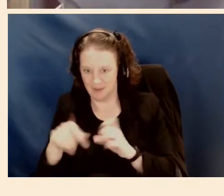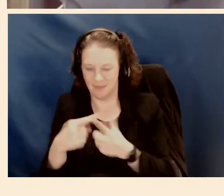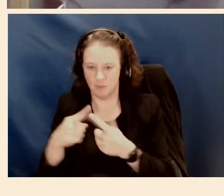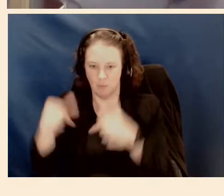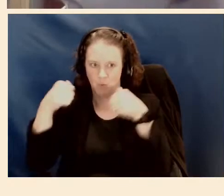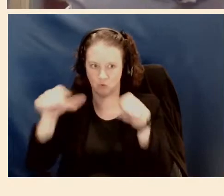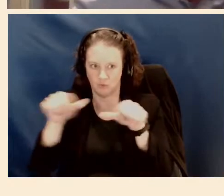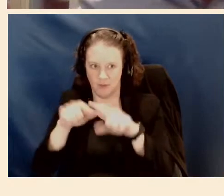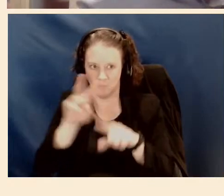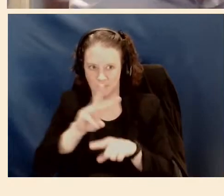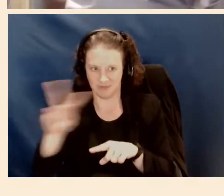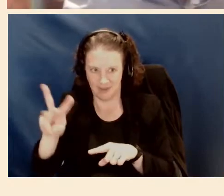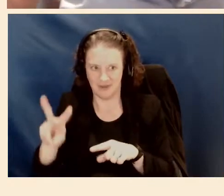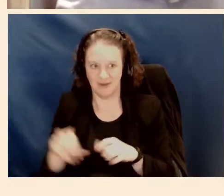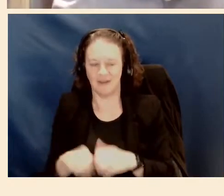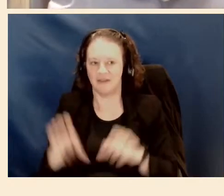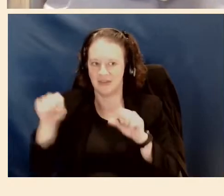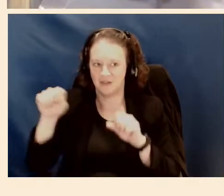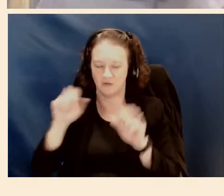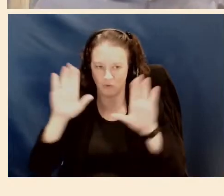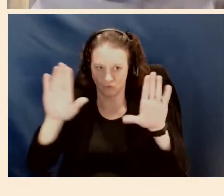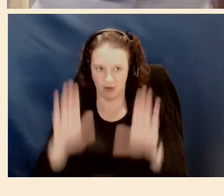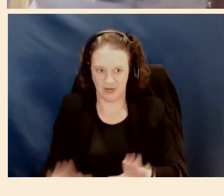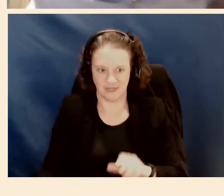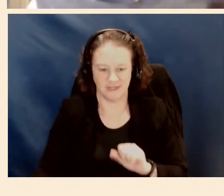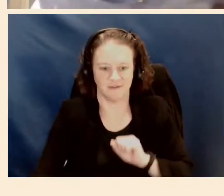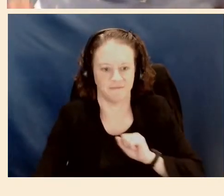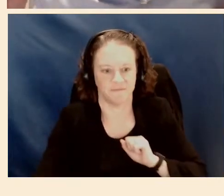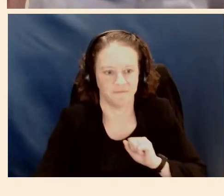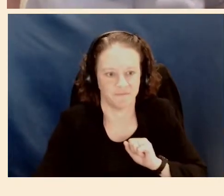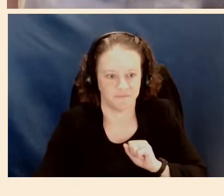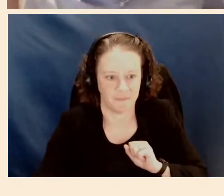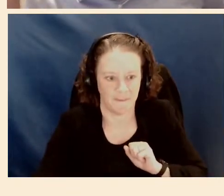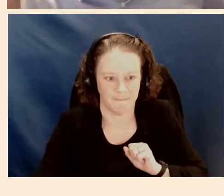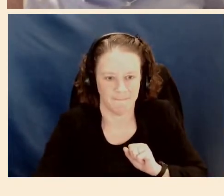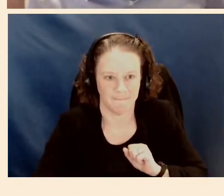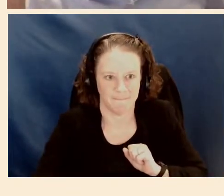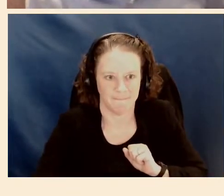Yes. You did great. First lightning round question, you both aced it. All right.